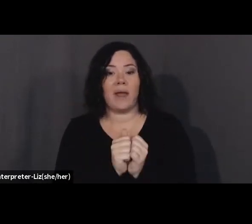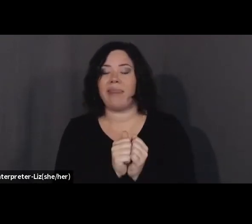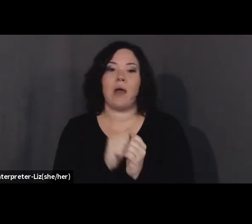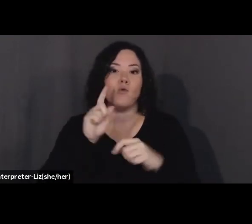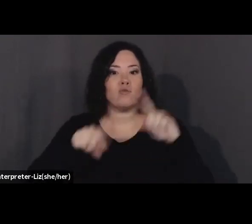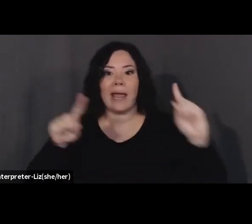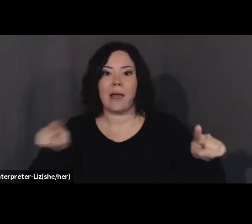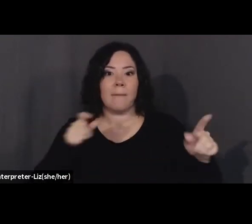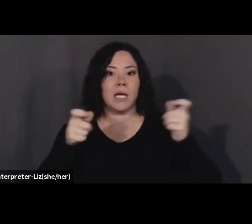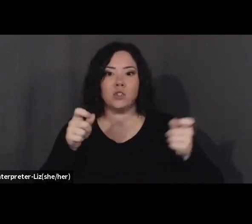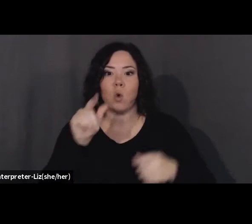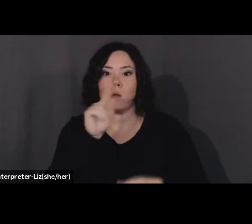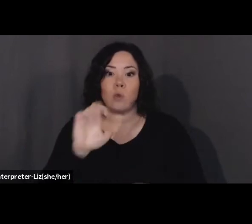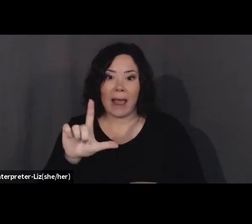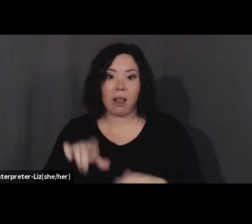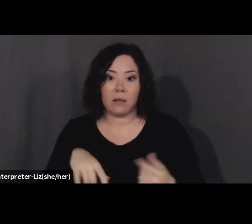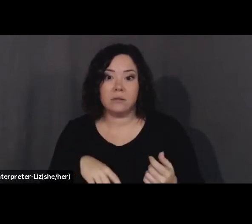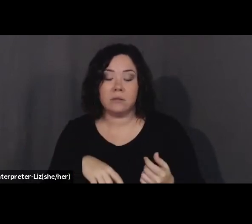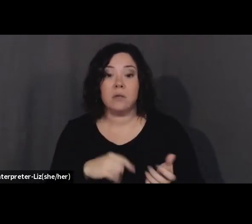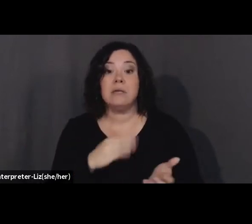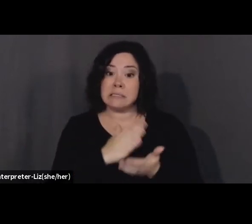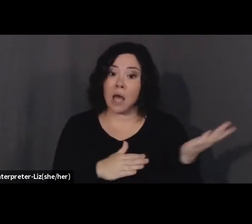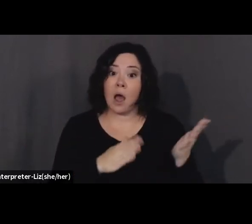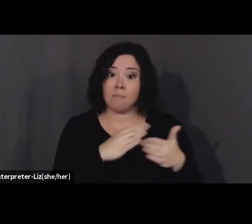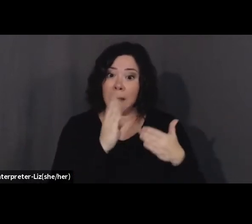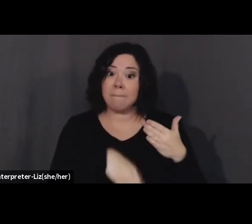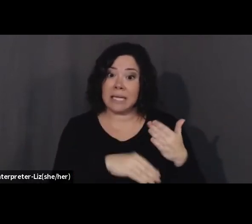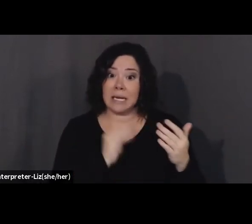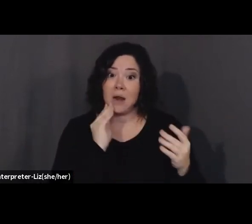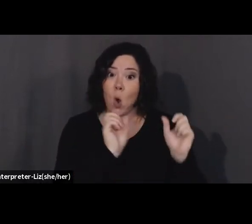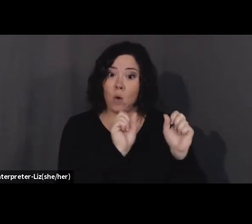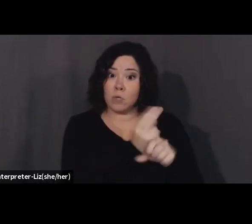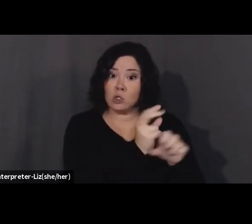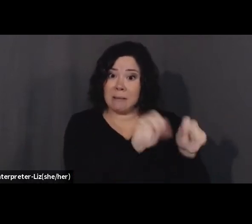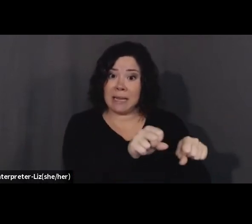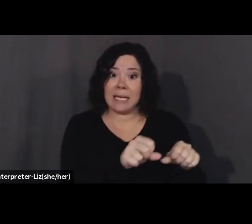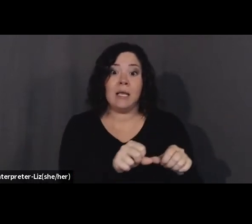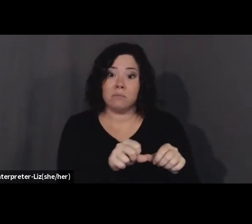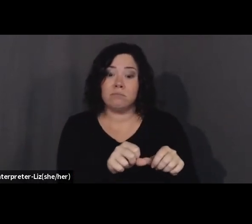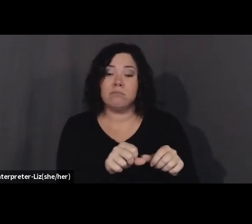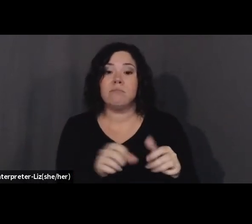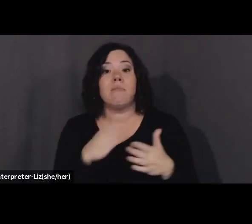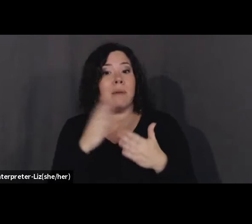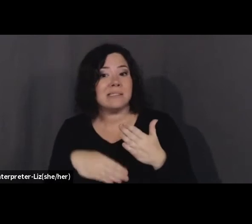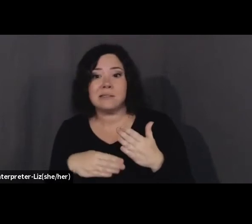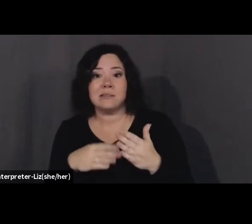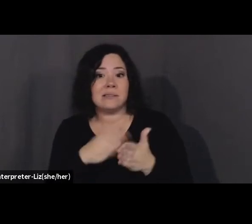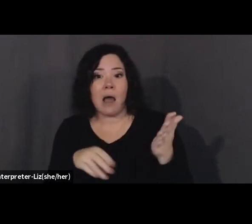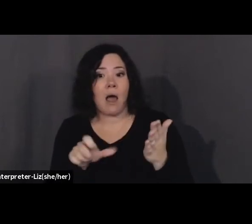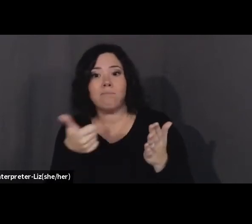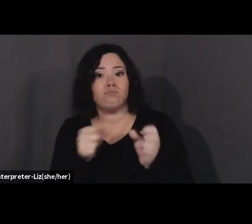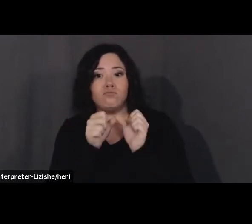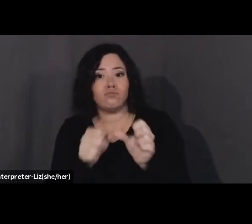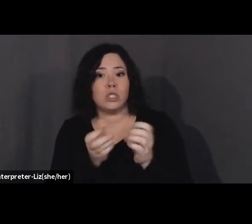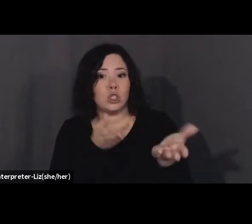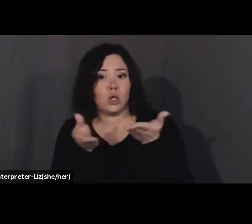So some folks completed the home usability program, and some folks just received services as usual through the Center for Independent Living. So we